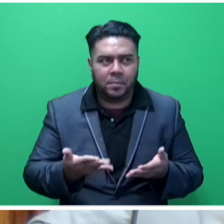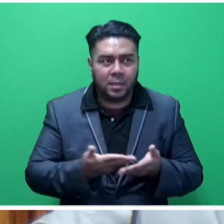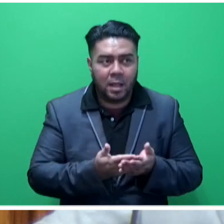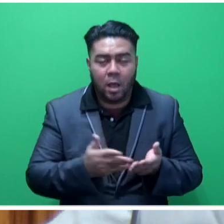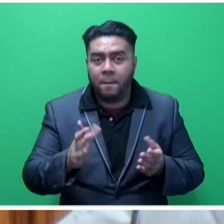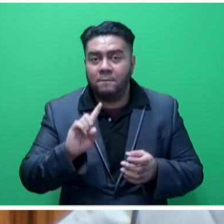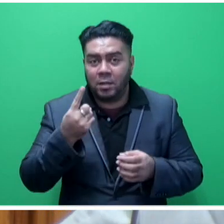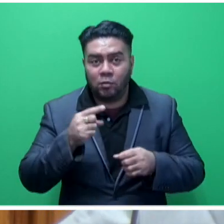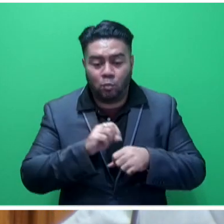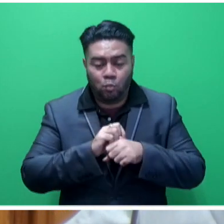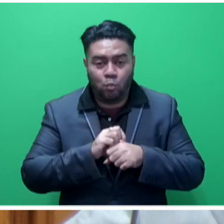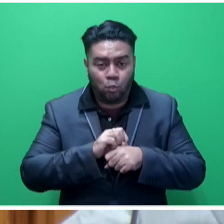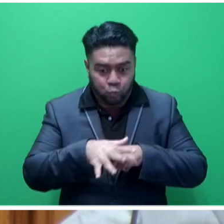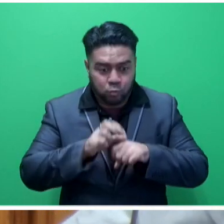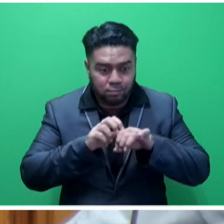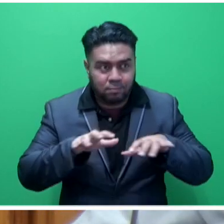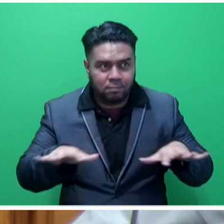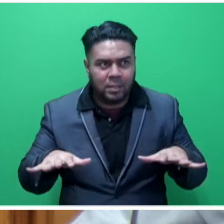the first wave, it had